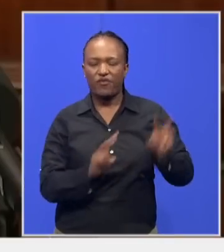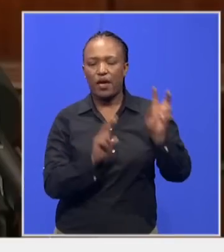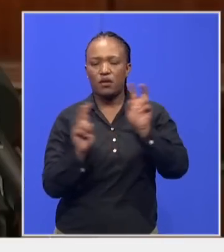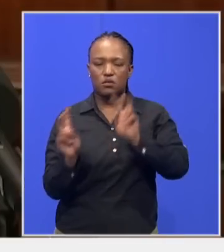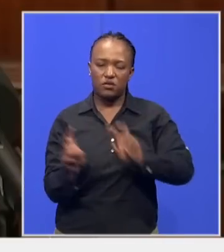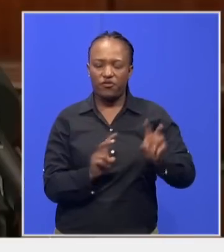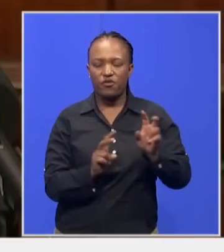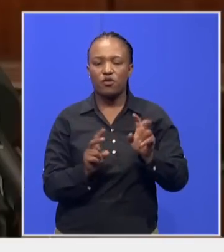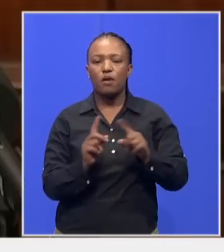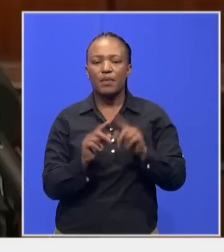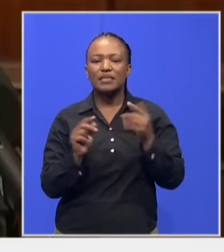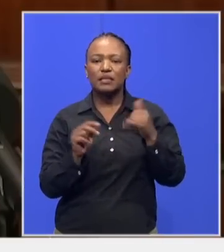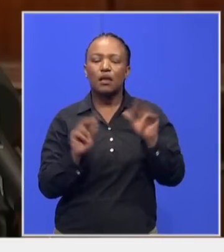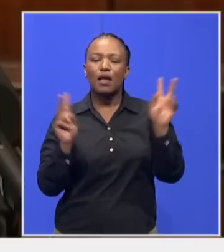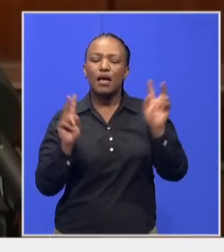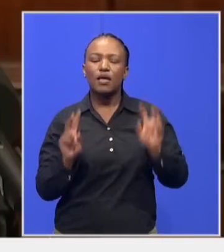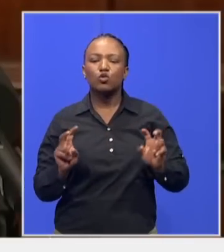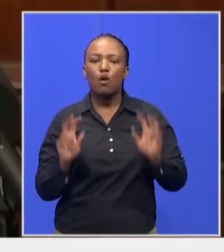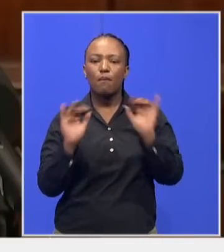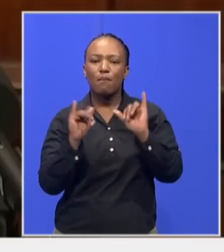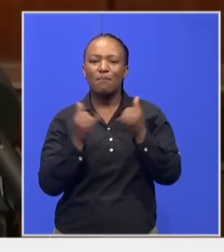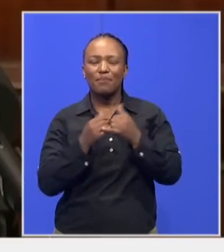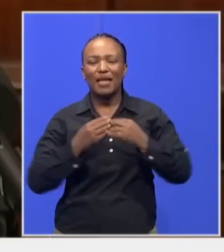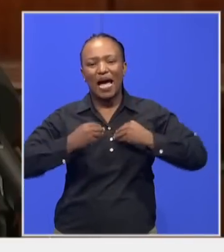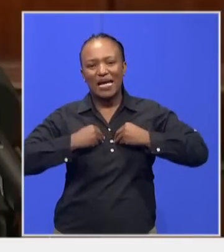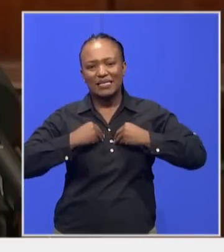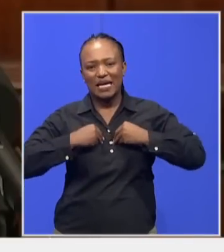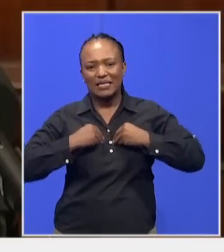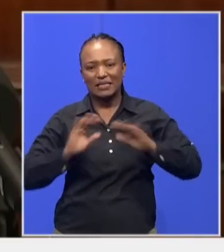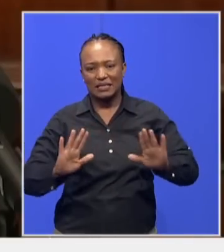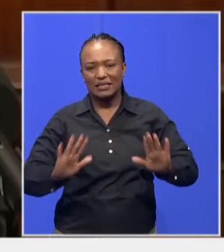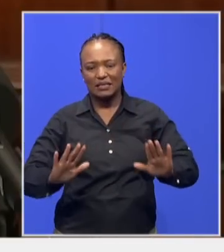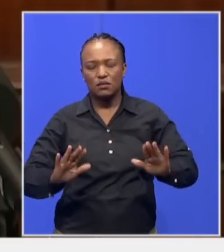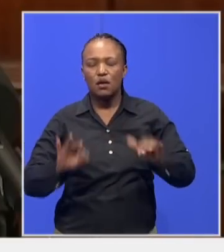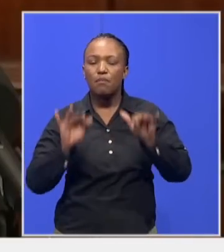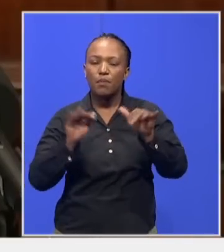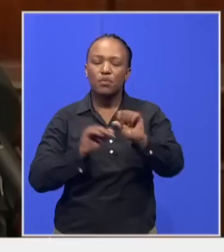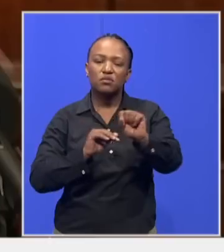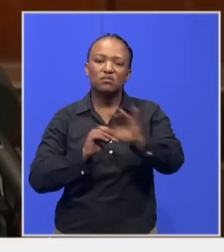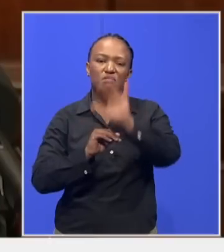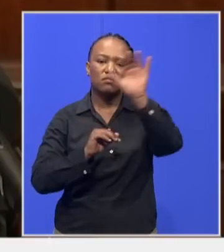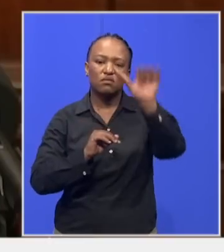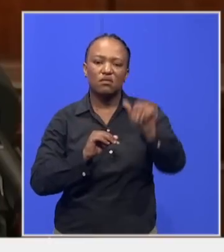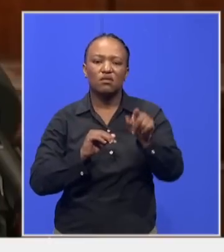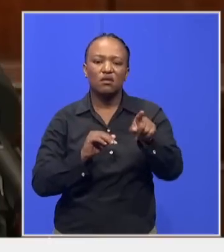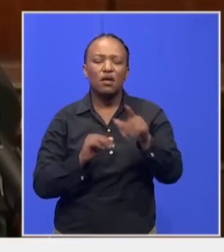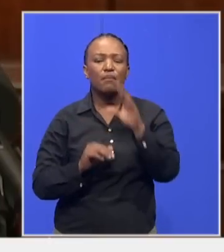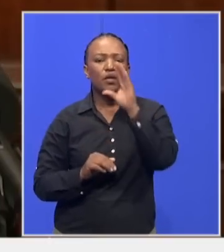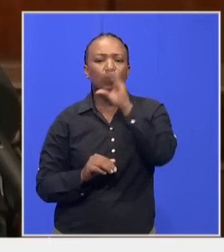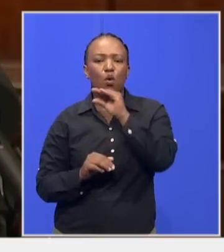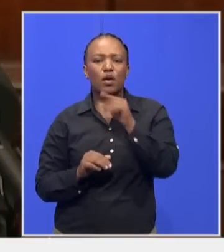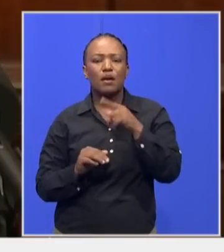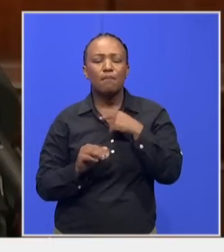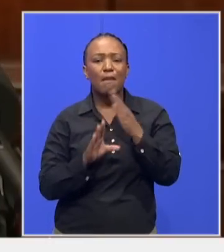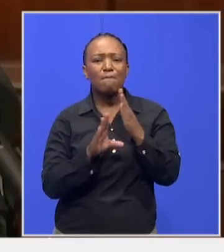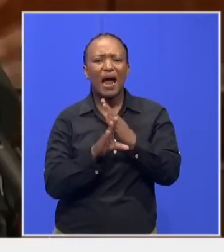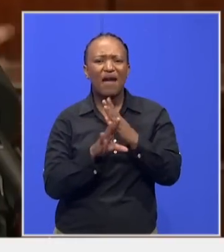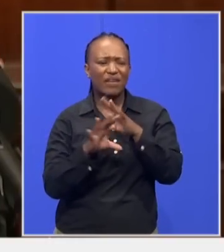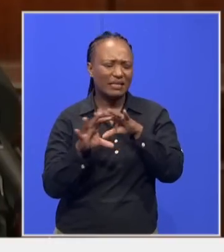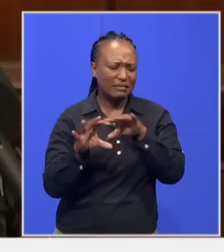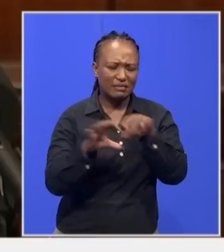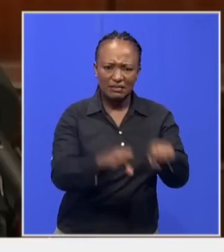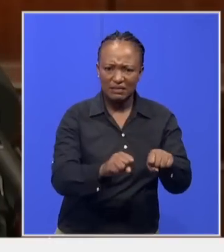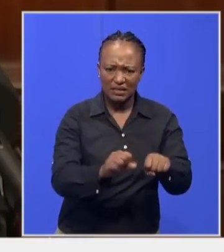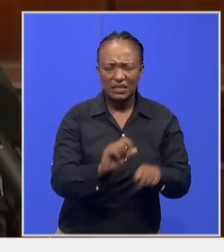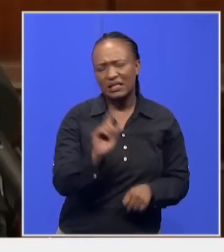the Eskom asset, or if you like, the asset of the people of the country. So I'm not talking about privatizing that. No, we're not far